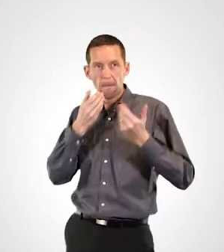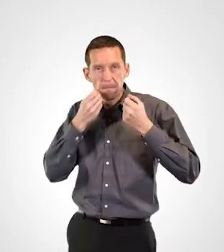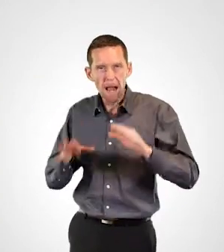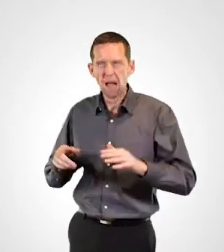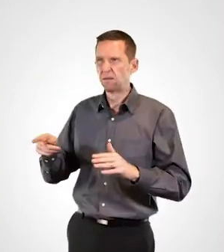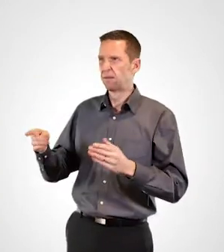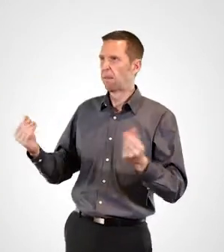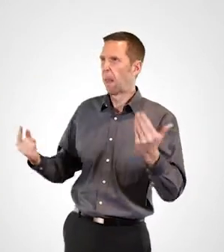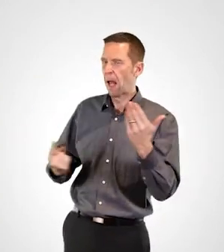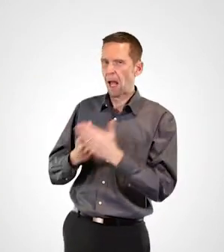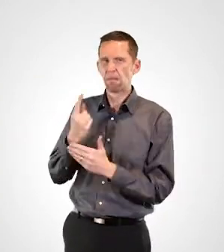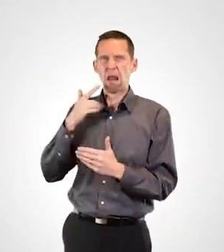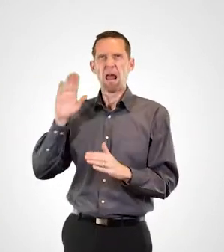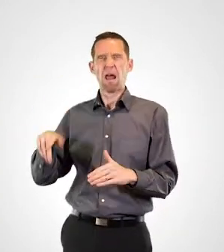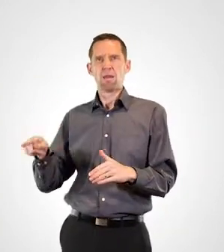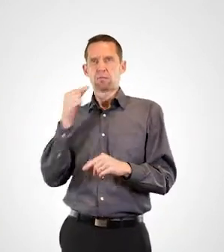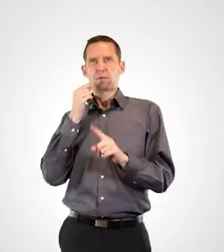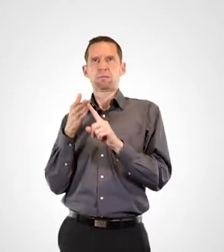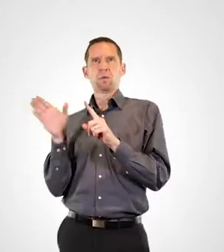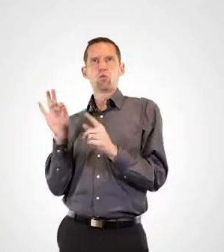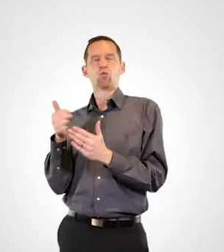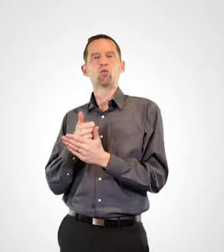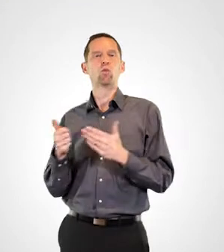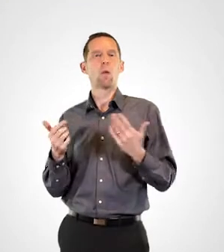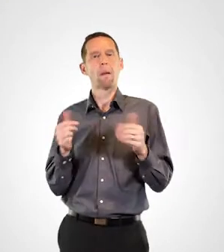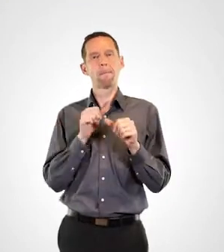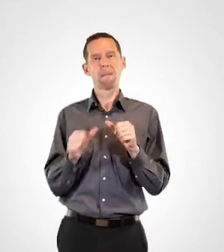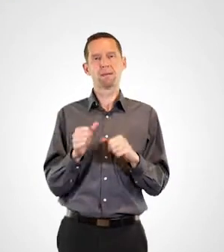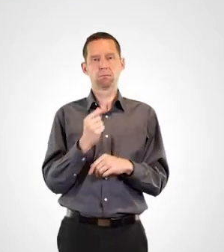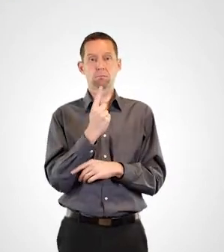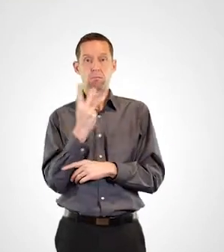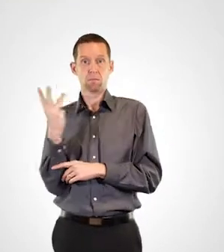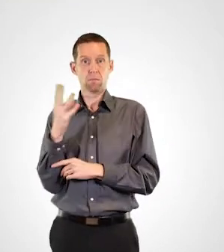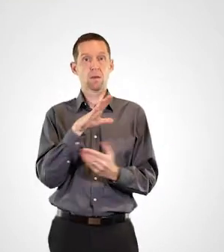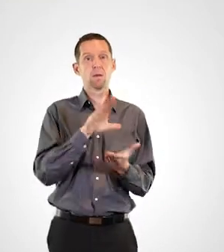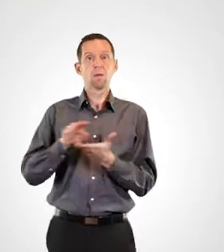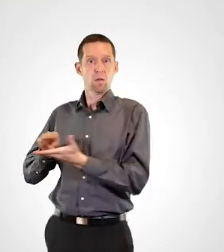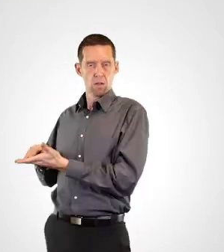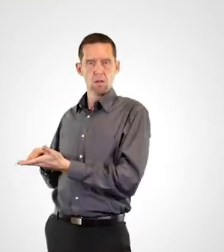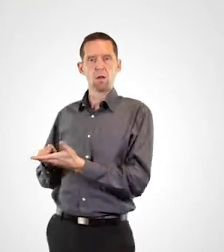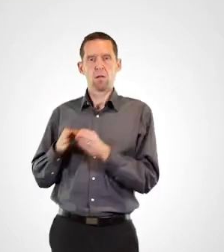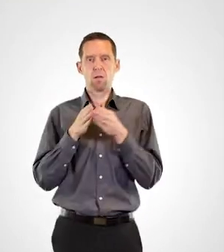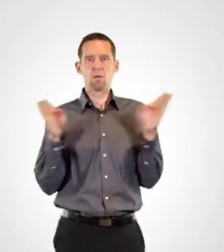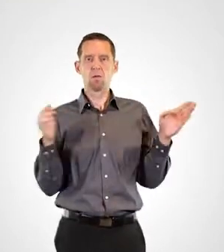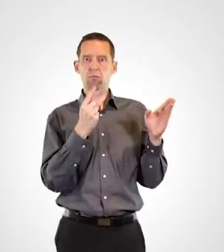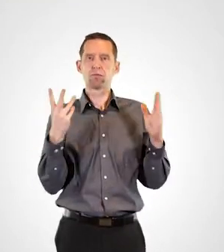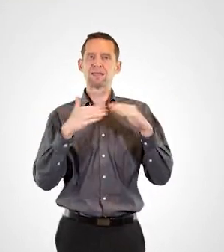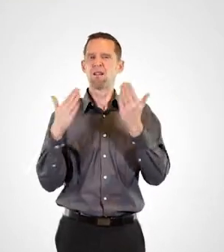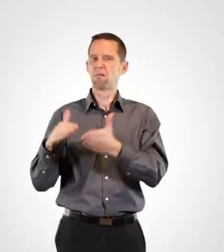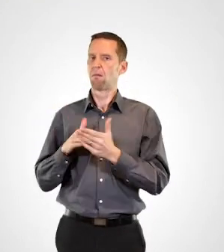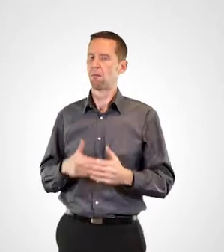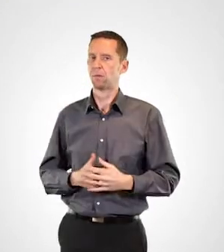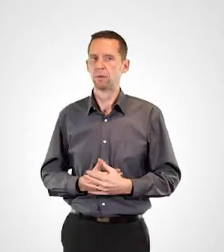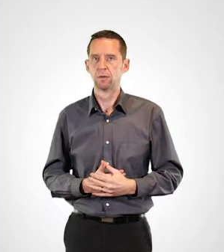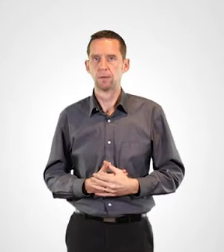know, something happened in the household, as things do. And so getting a broader snapshot over a number of days is important.